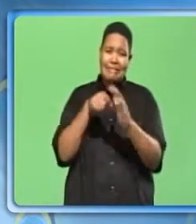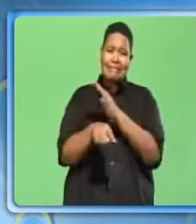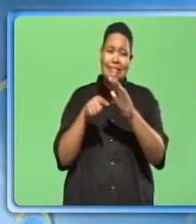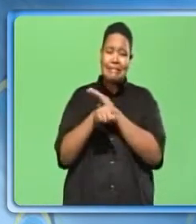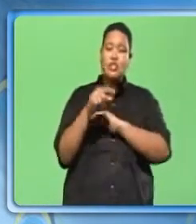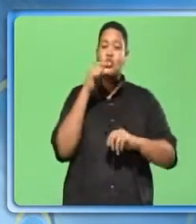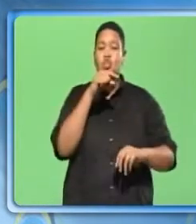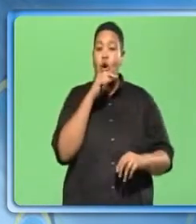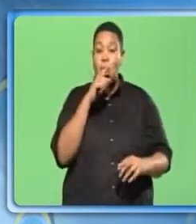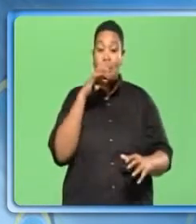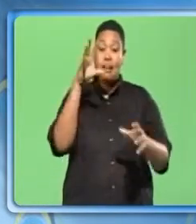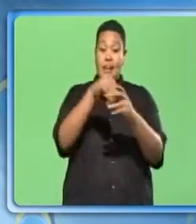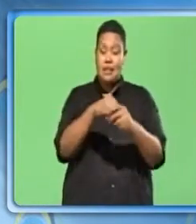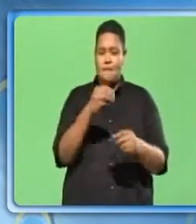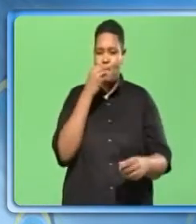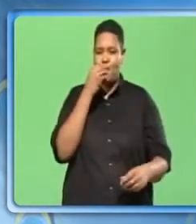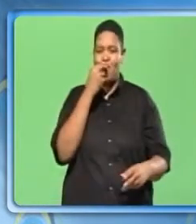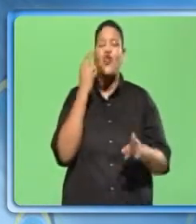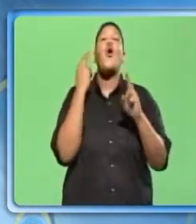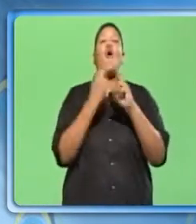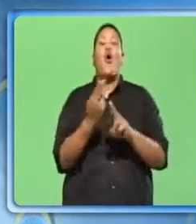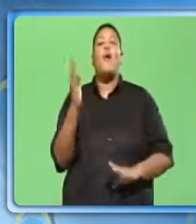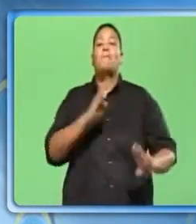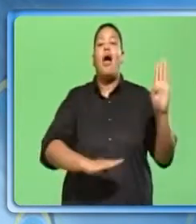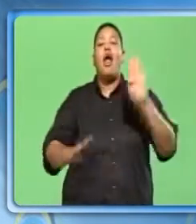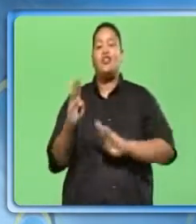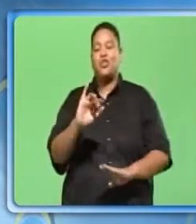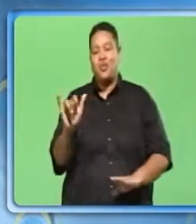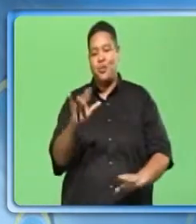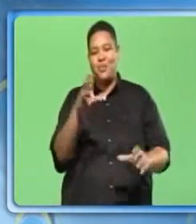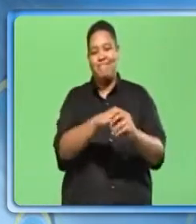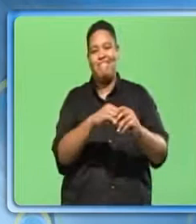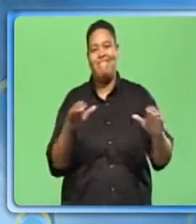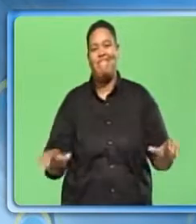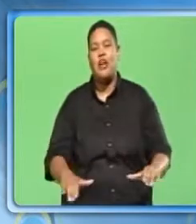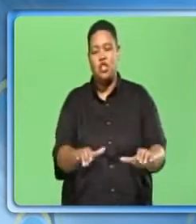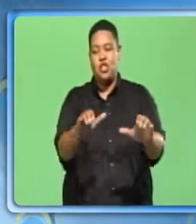be living on it, that's biology in action.